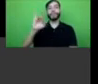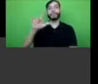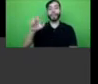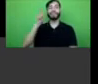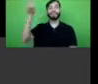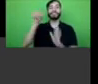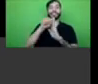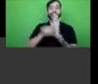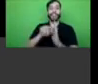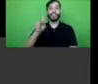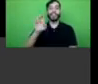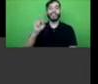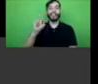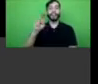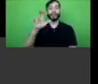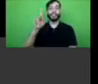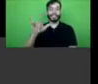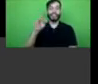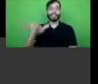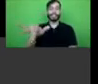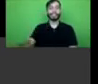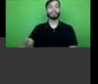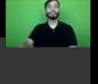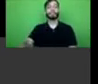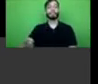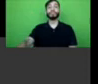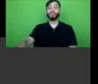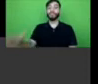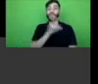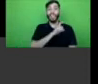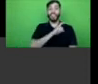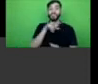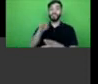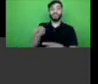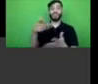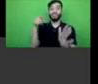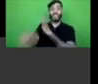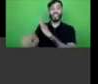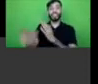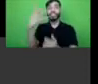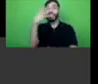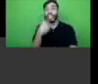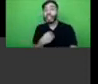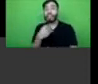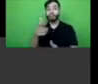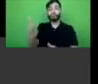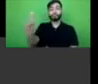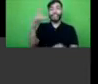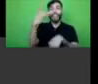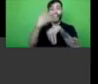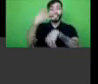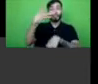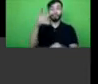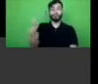bed, shooting her 8 times. None of the officers have been charged for her murder.